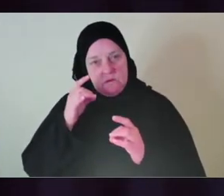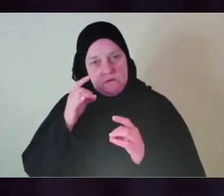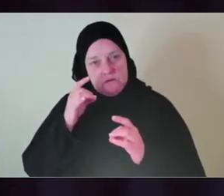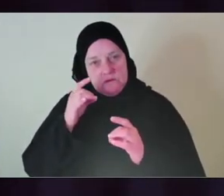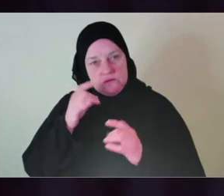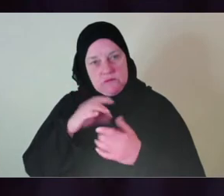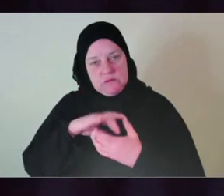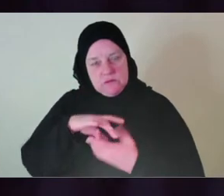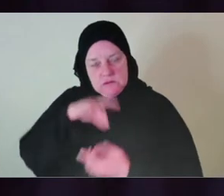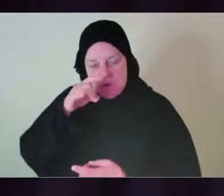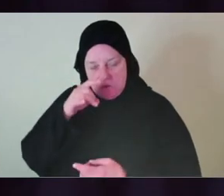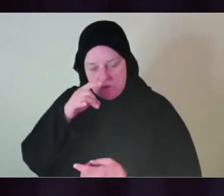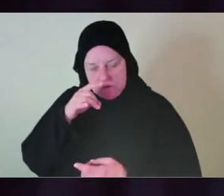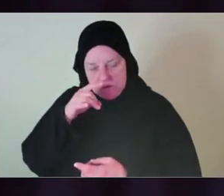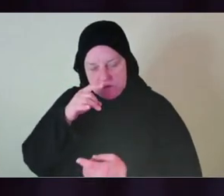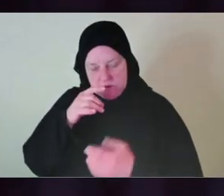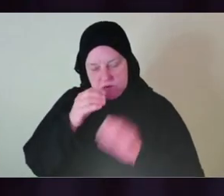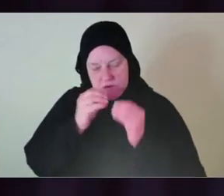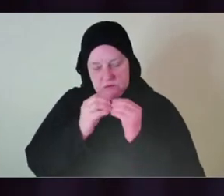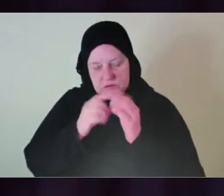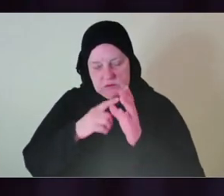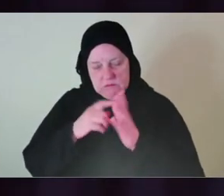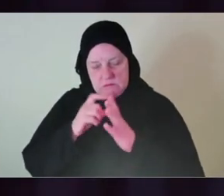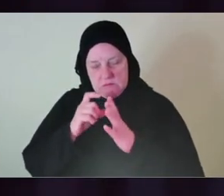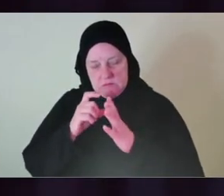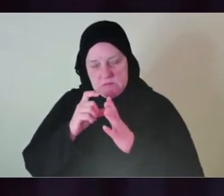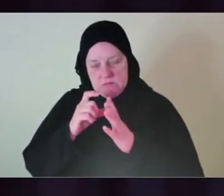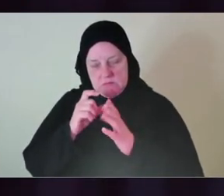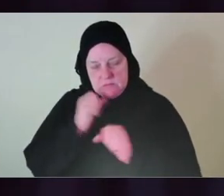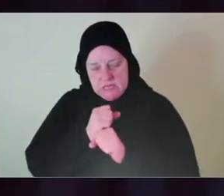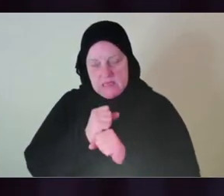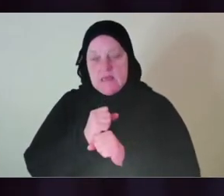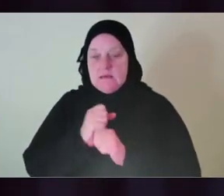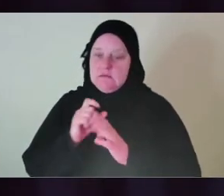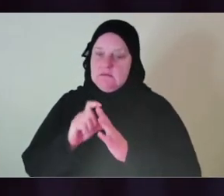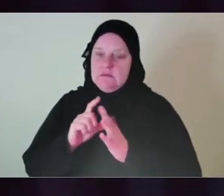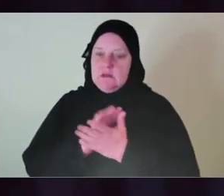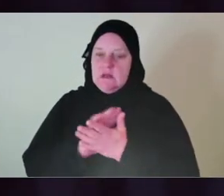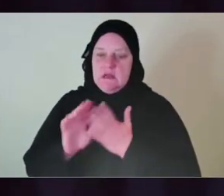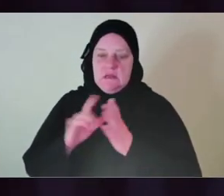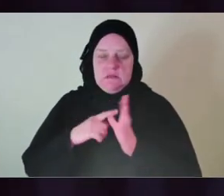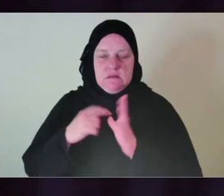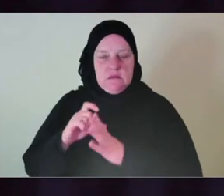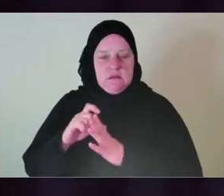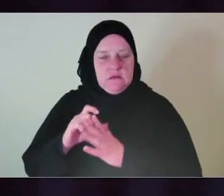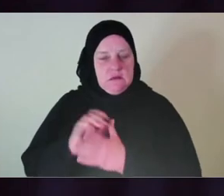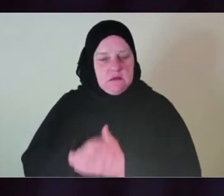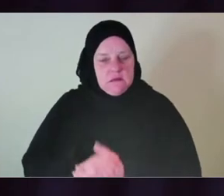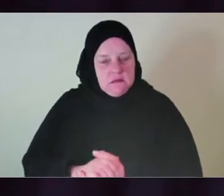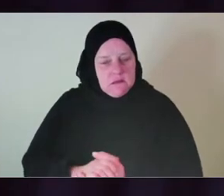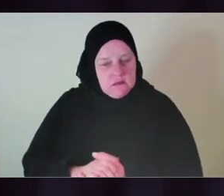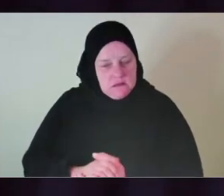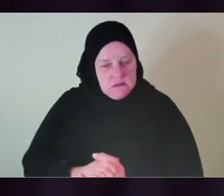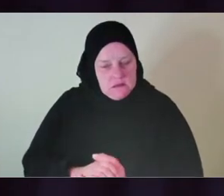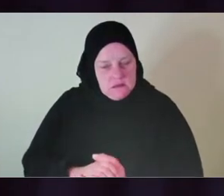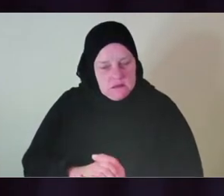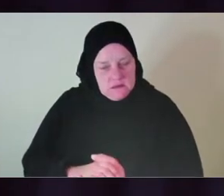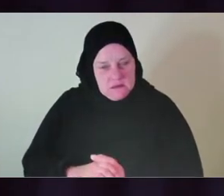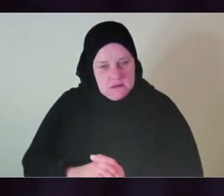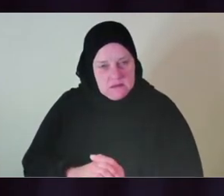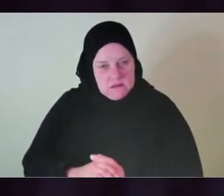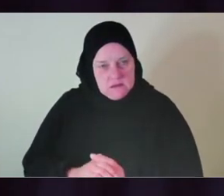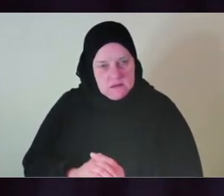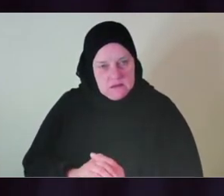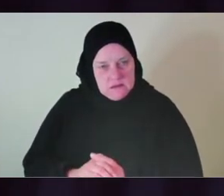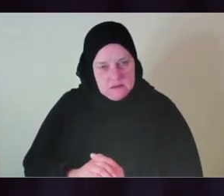shrine of his grandfather, Imam al-Kadhim alayhi salam. And Imam al-Jawad alayhi salam is